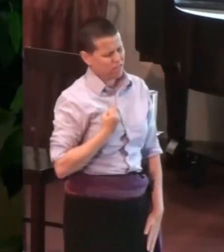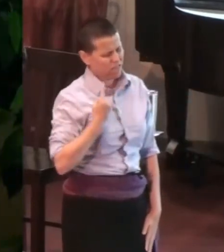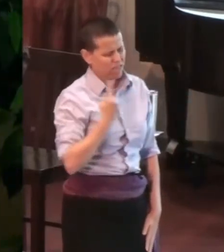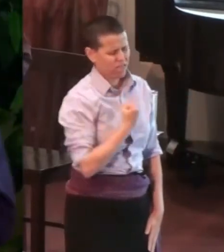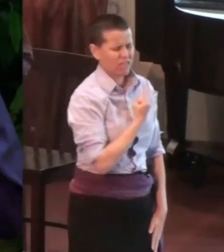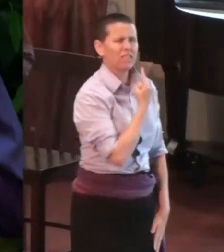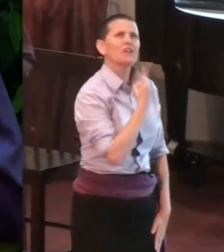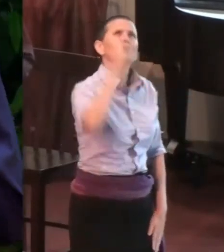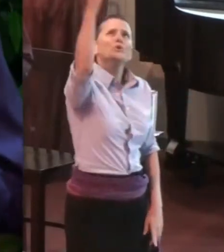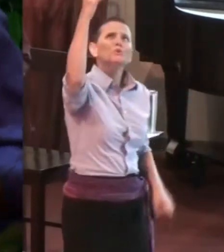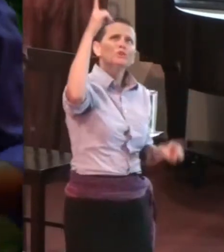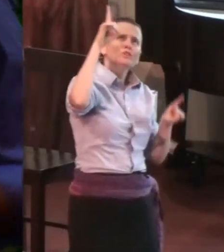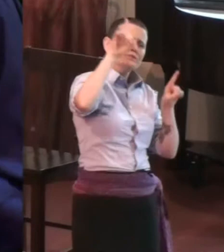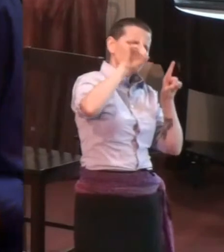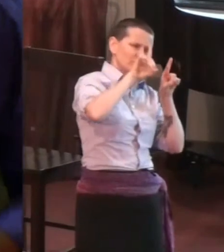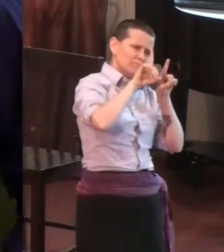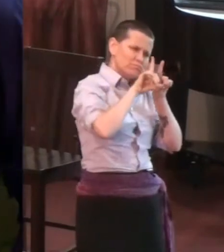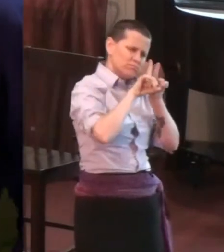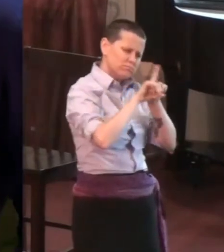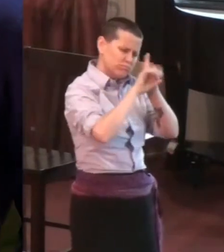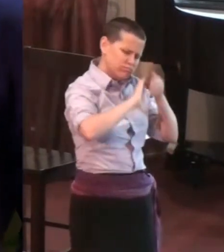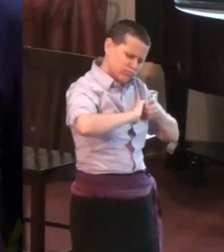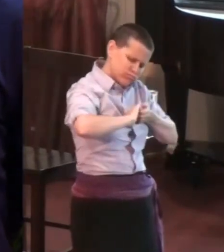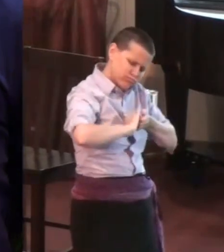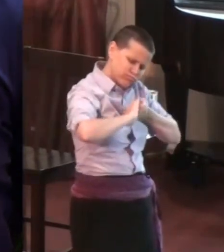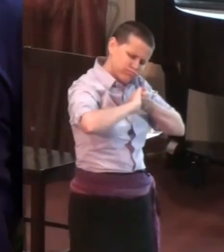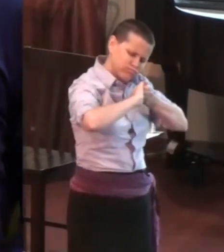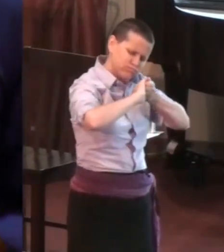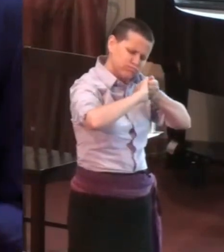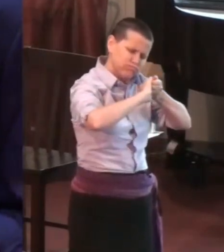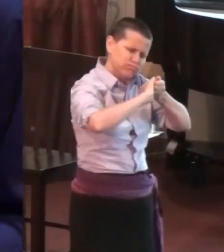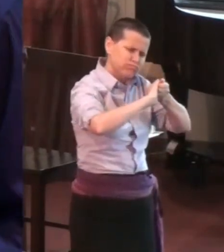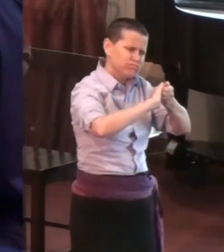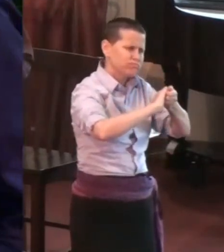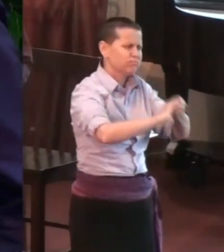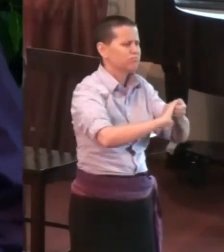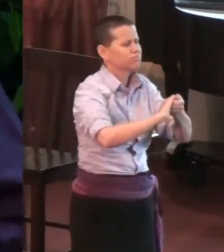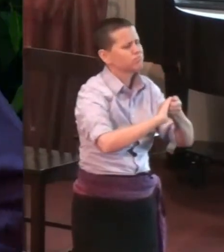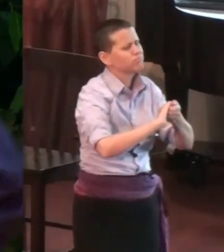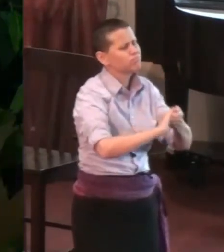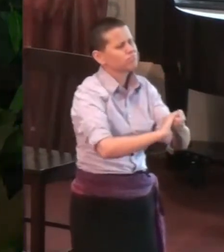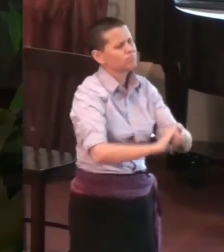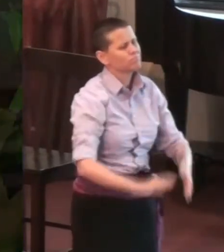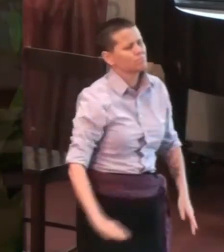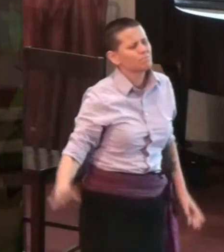is there to hold. That's why I say